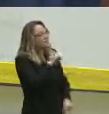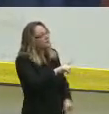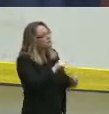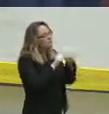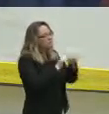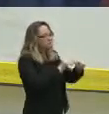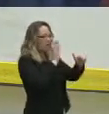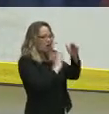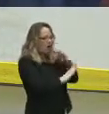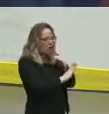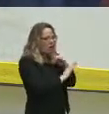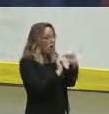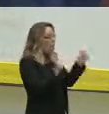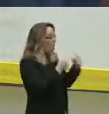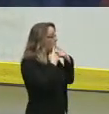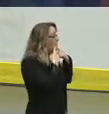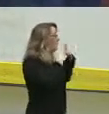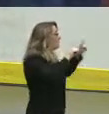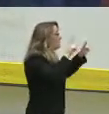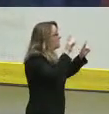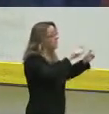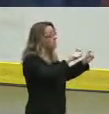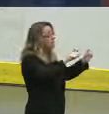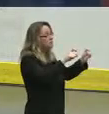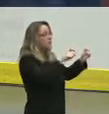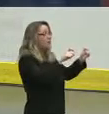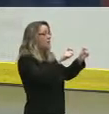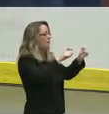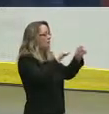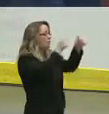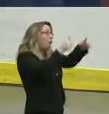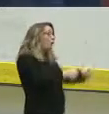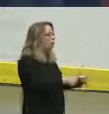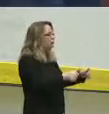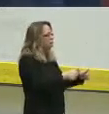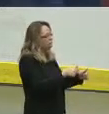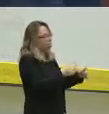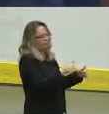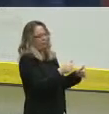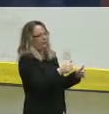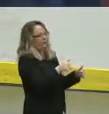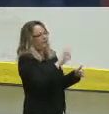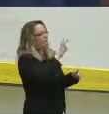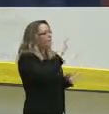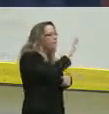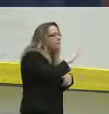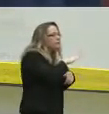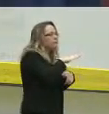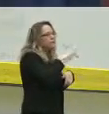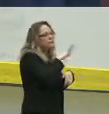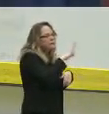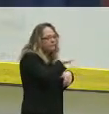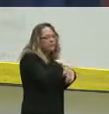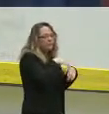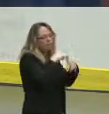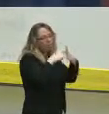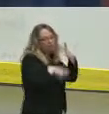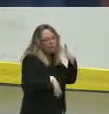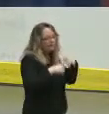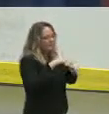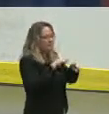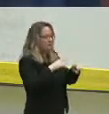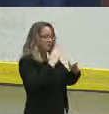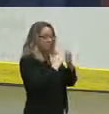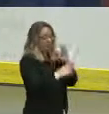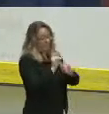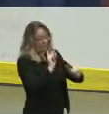to be broadcasted to the social networks, and trust me, there will be people who can't handle your awesomeness. And yes,